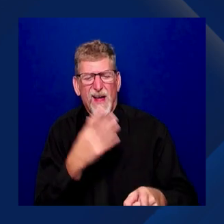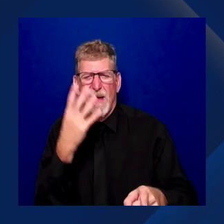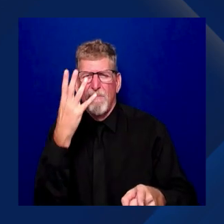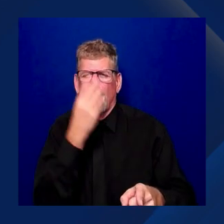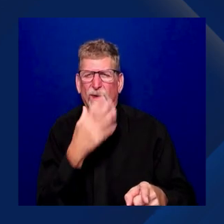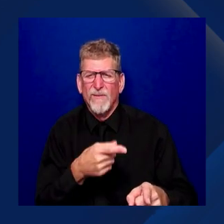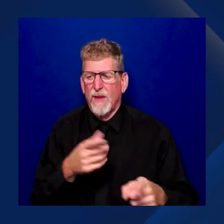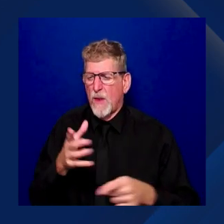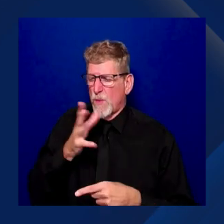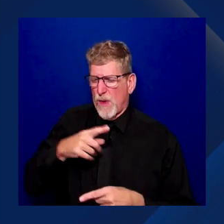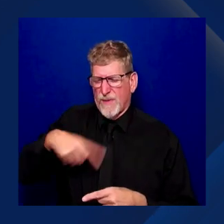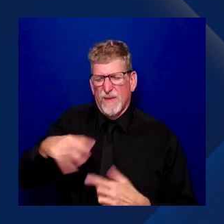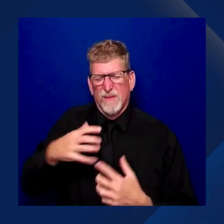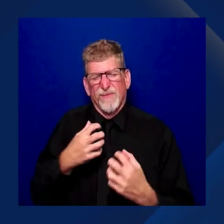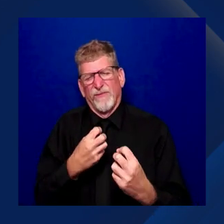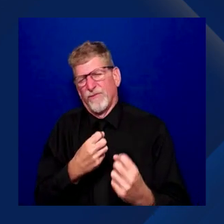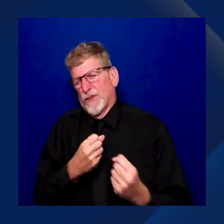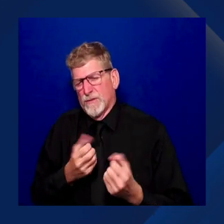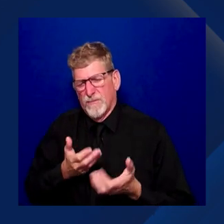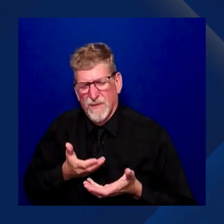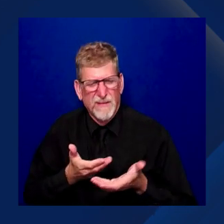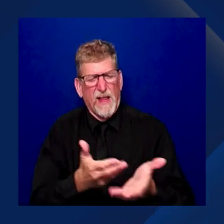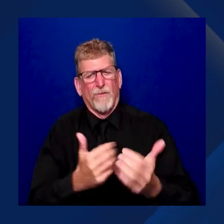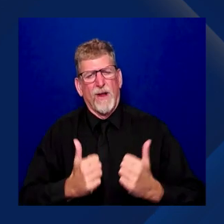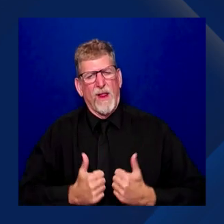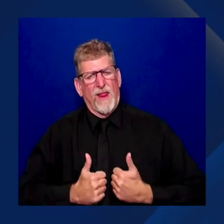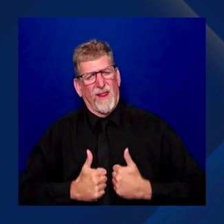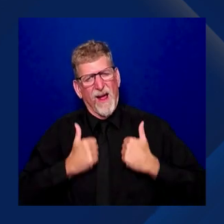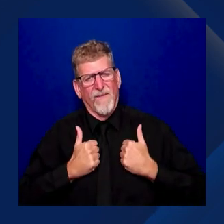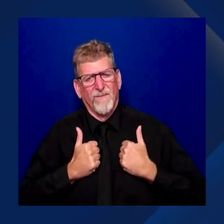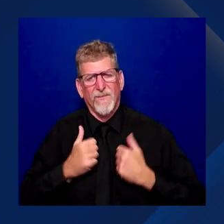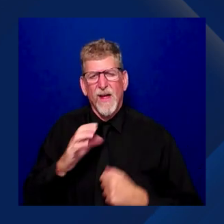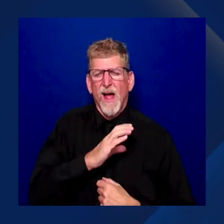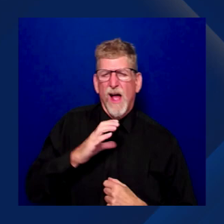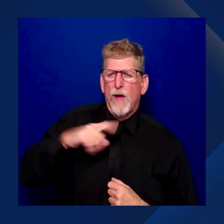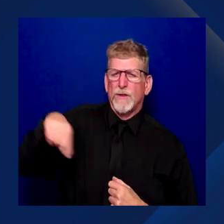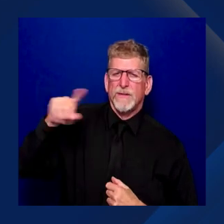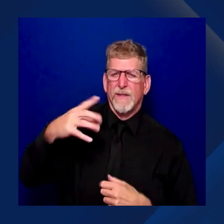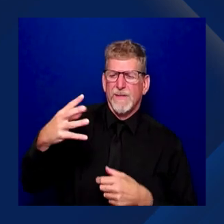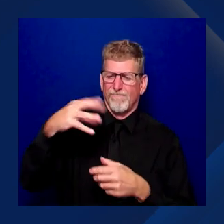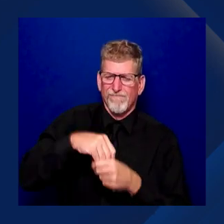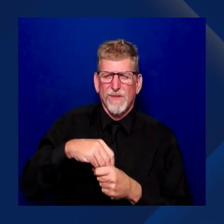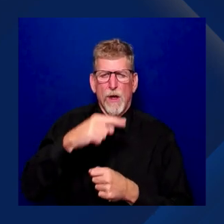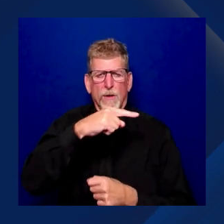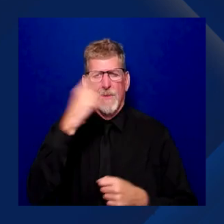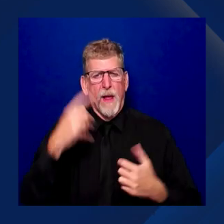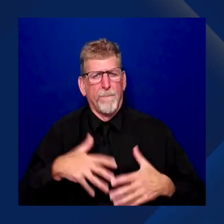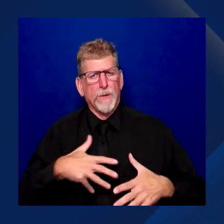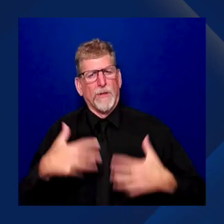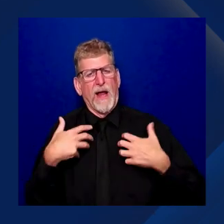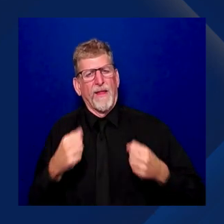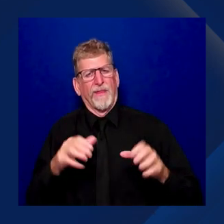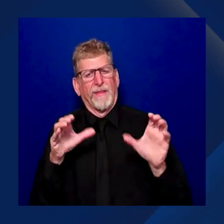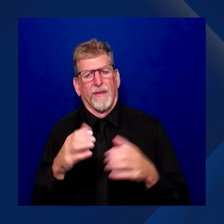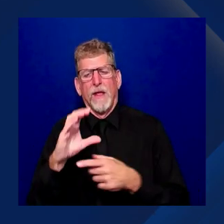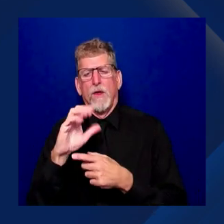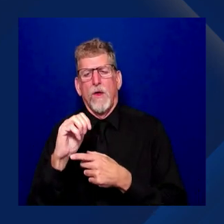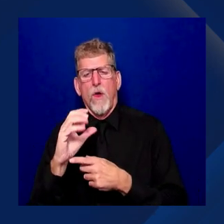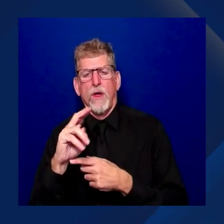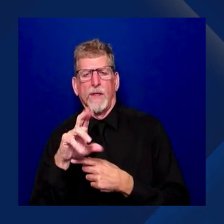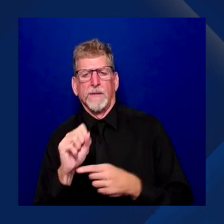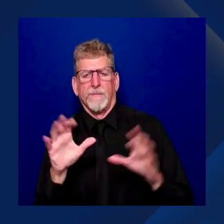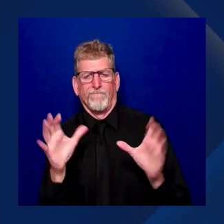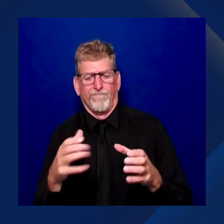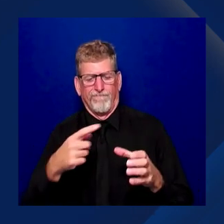in Congress, I served on the Black Maternal Health Caucus because maternal health is important to me, both as someone who